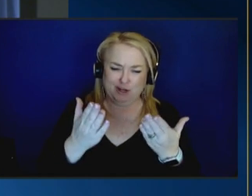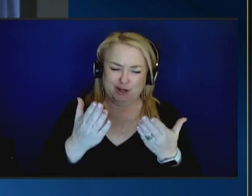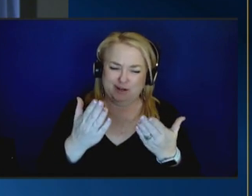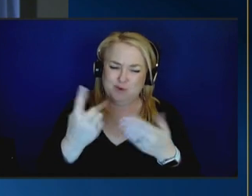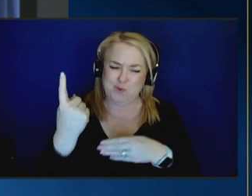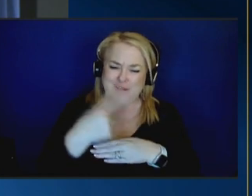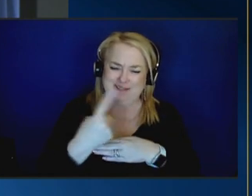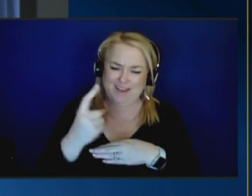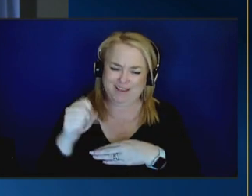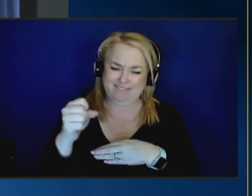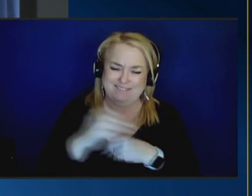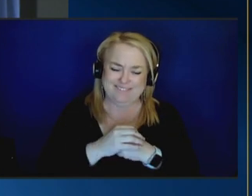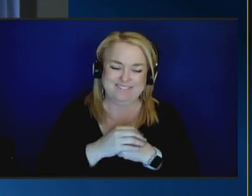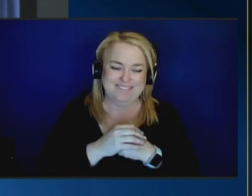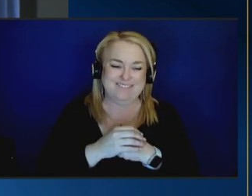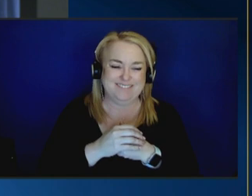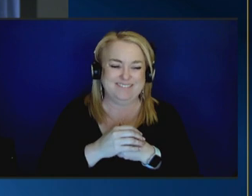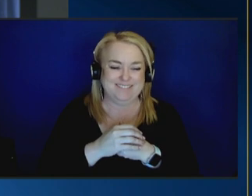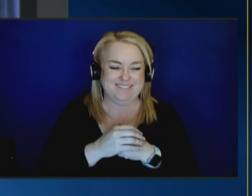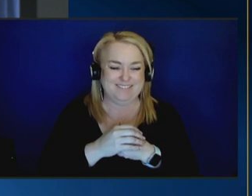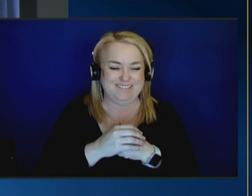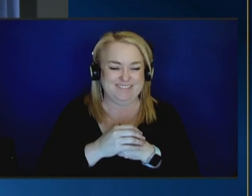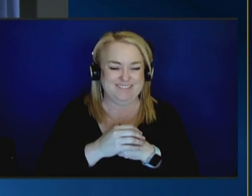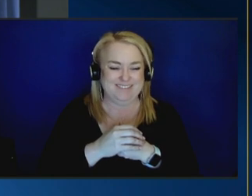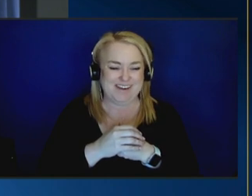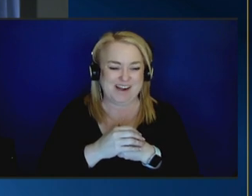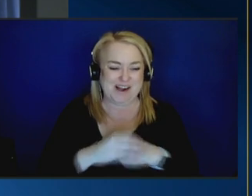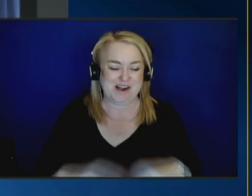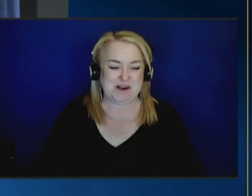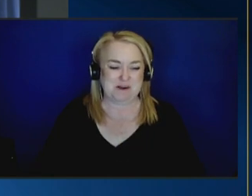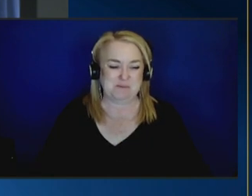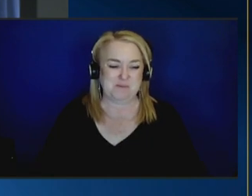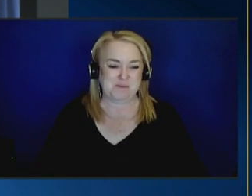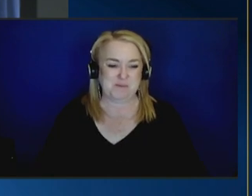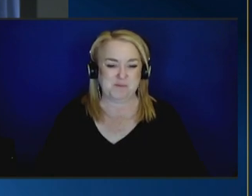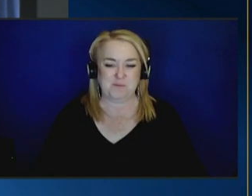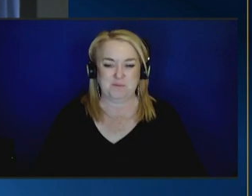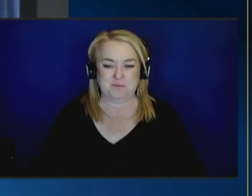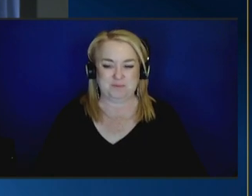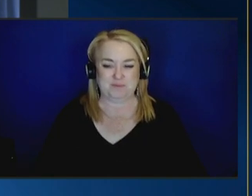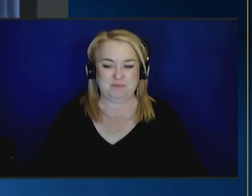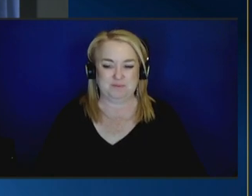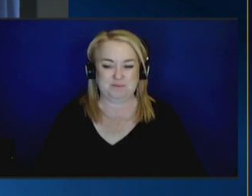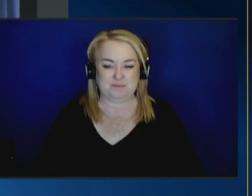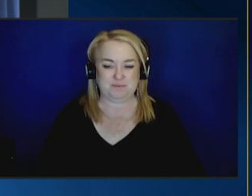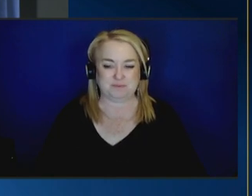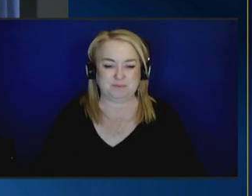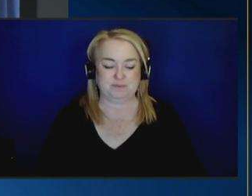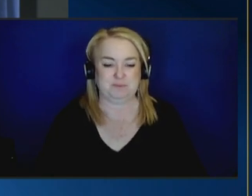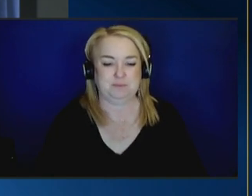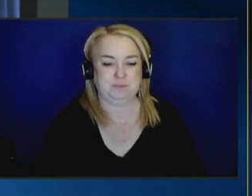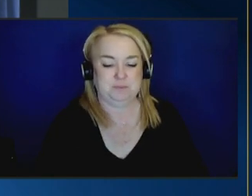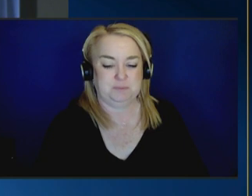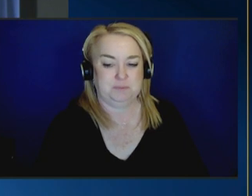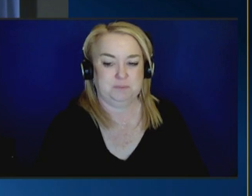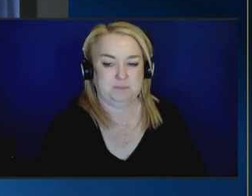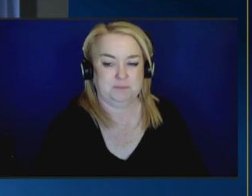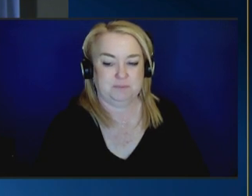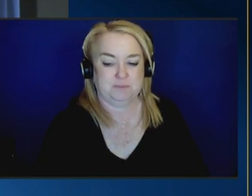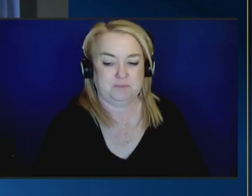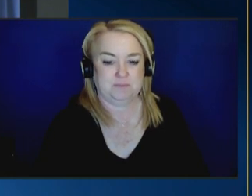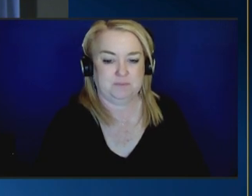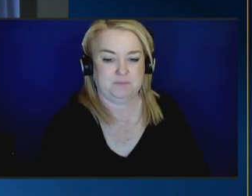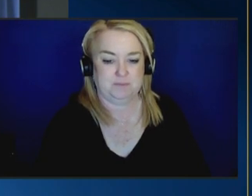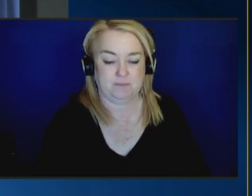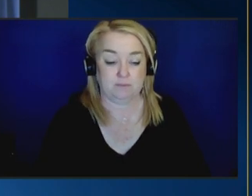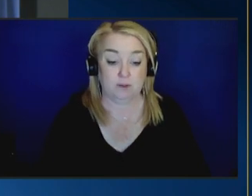so